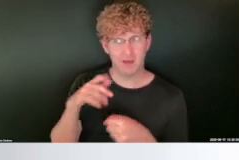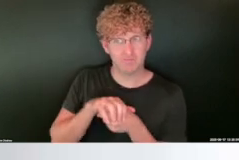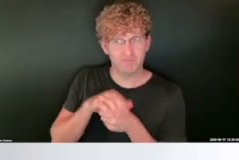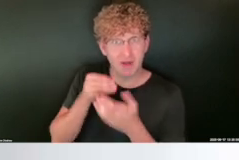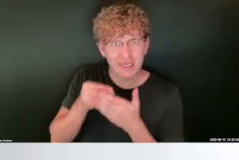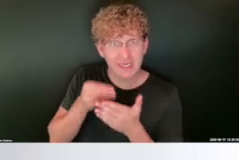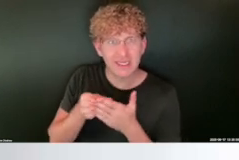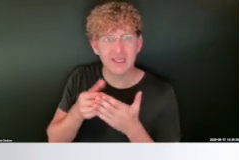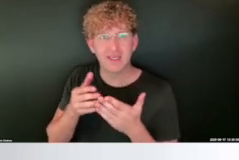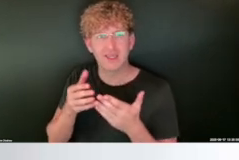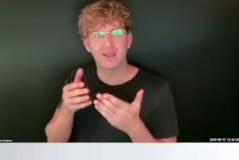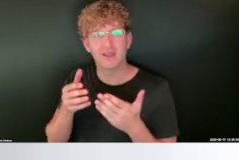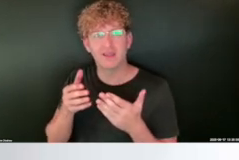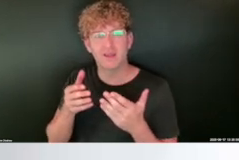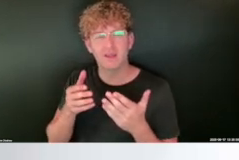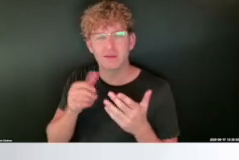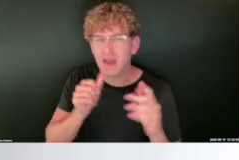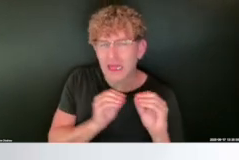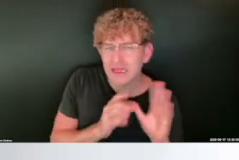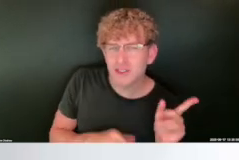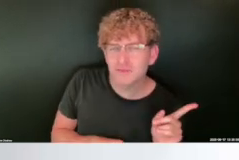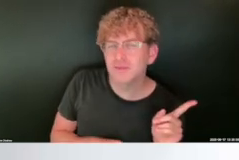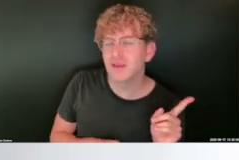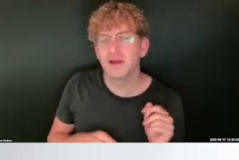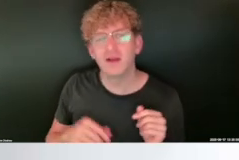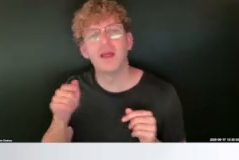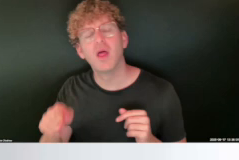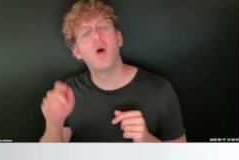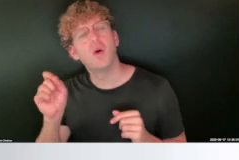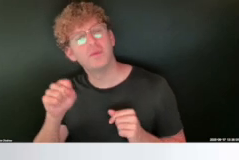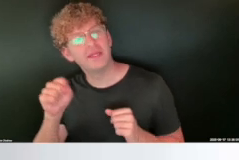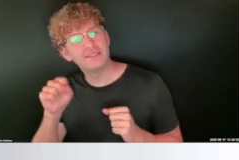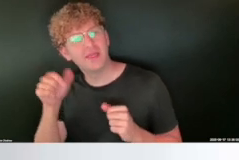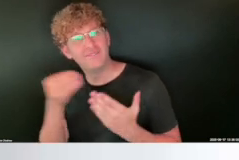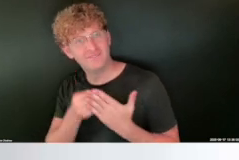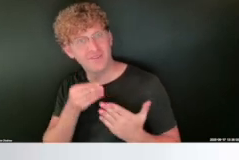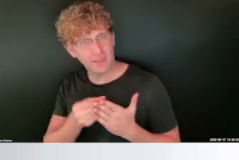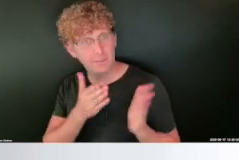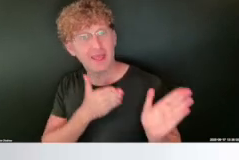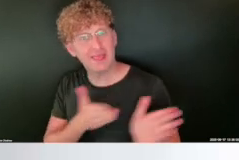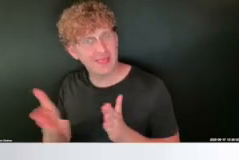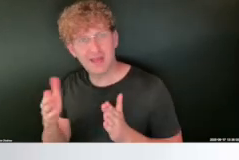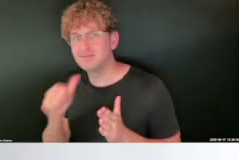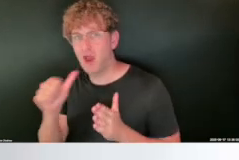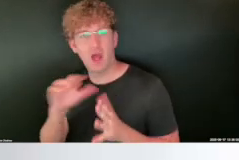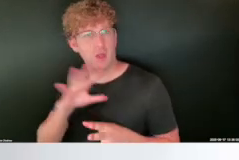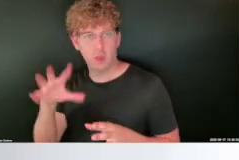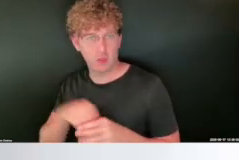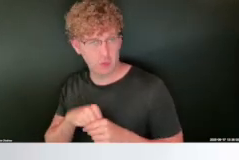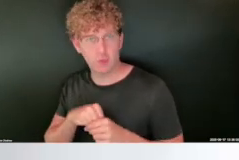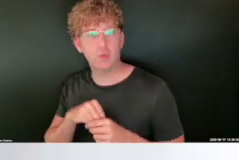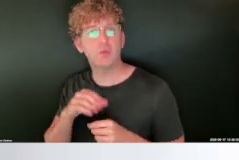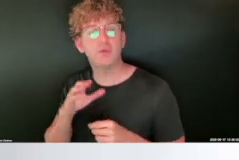this. So the funding plan actually doesn't include Carl Moyer and other